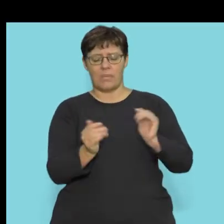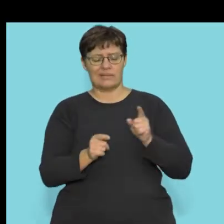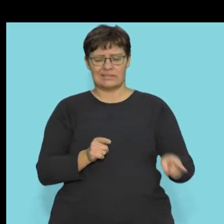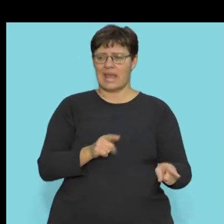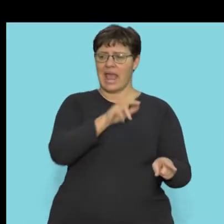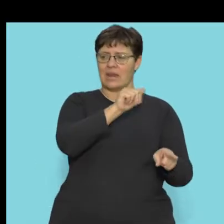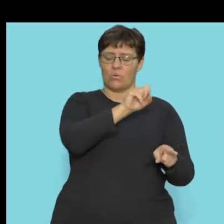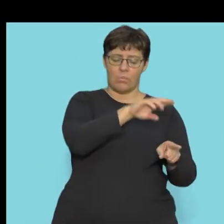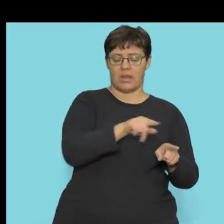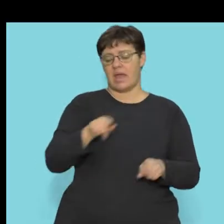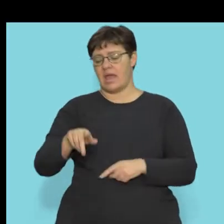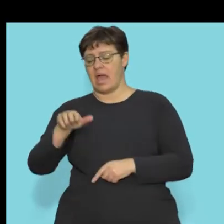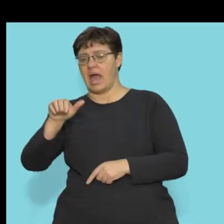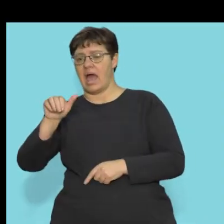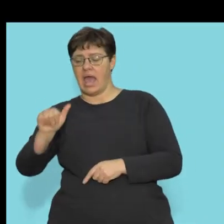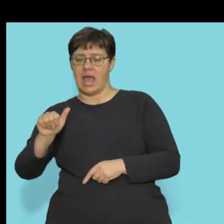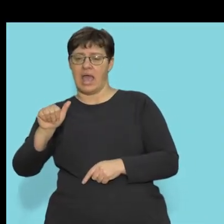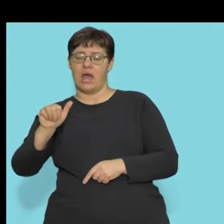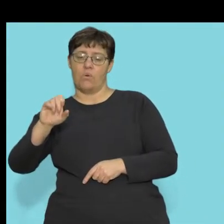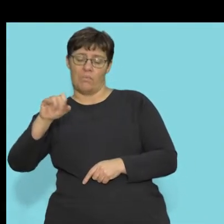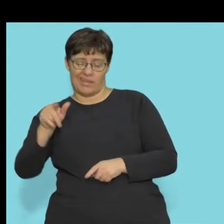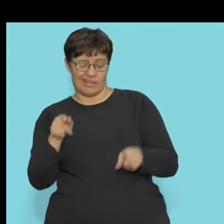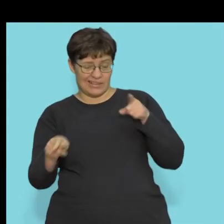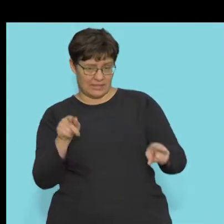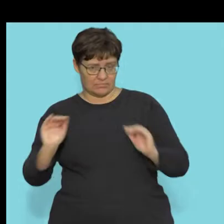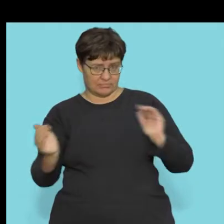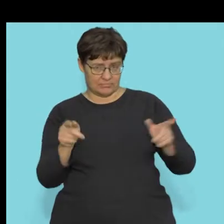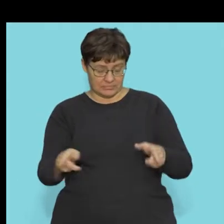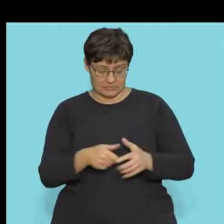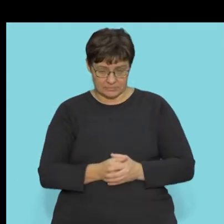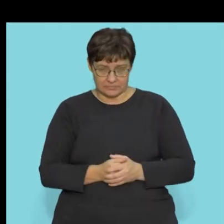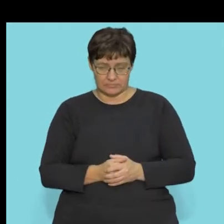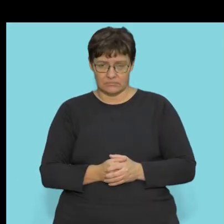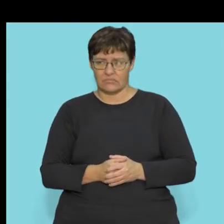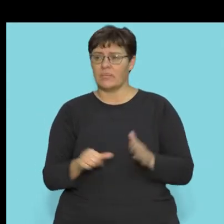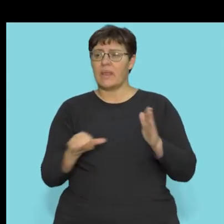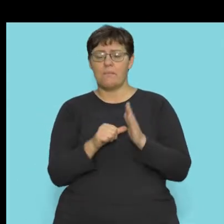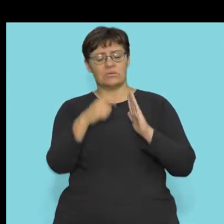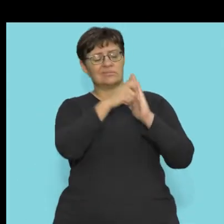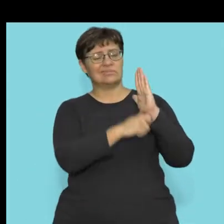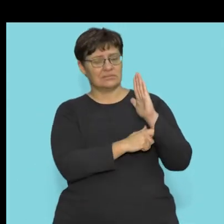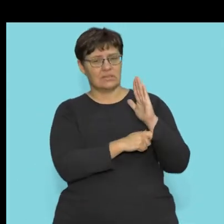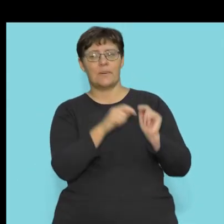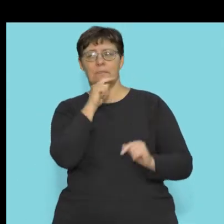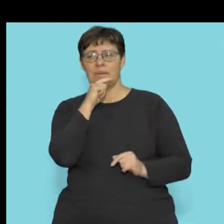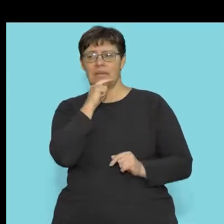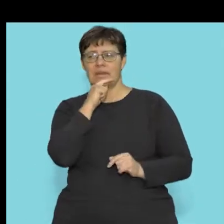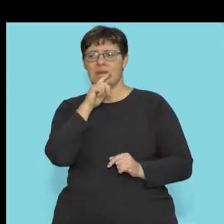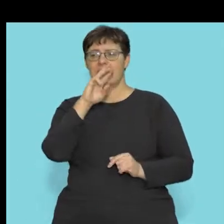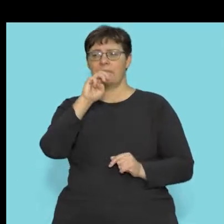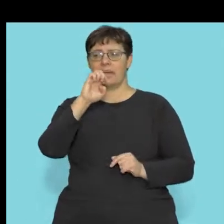respiration to aerobic respiration. So guys, the terms that are important in this